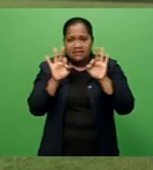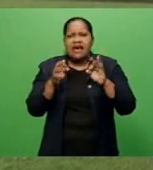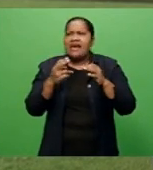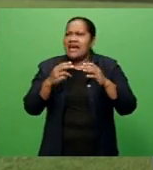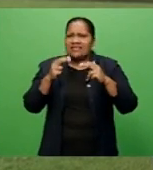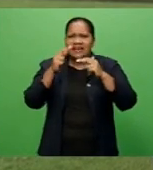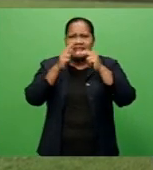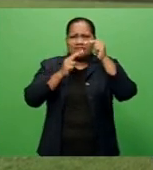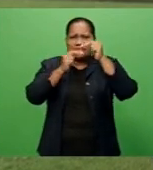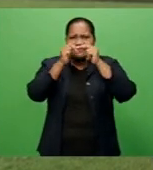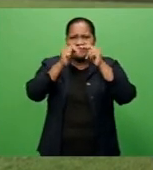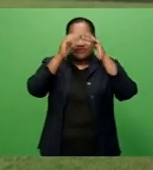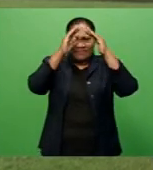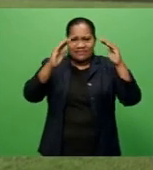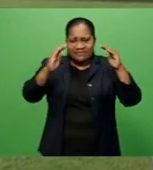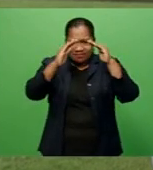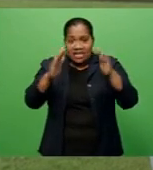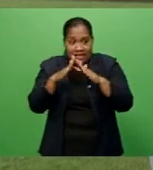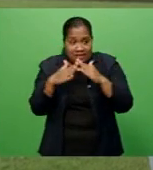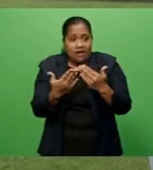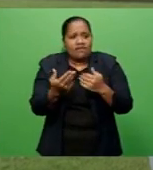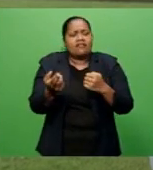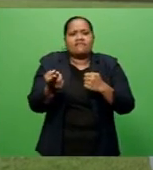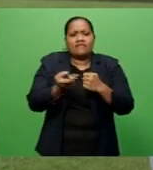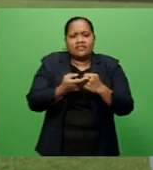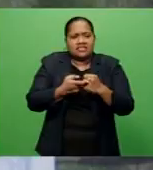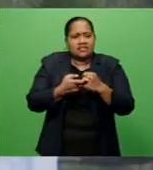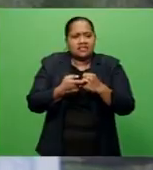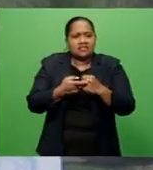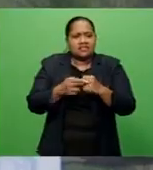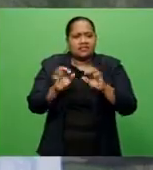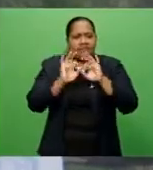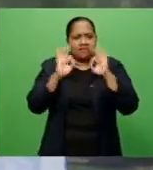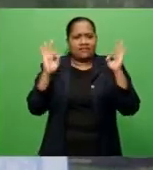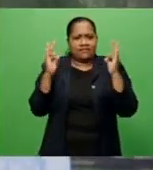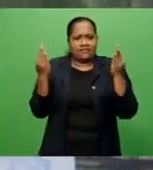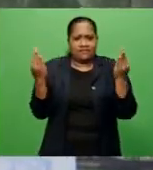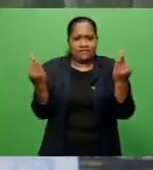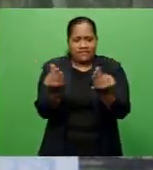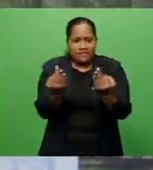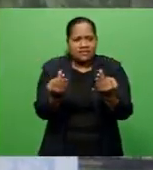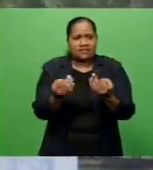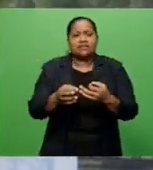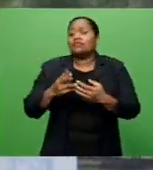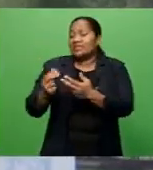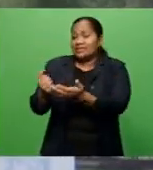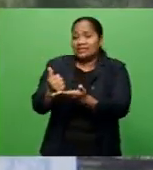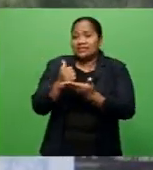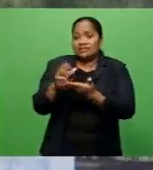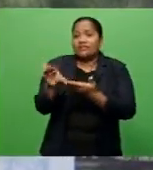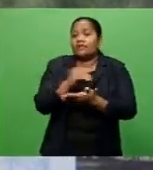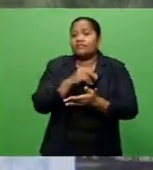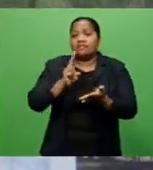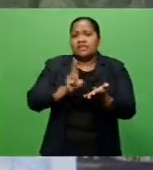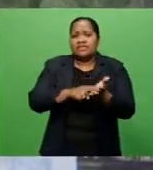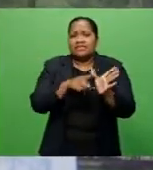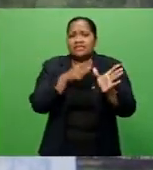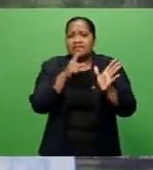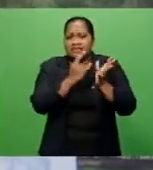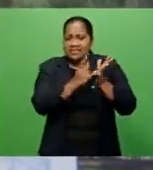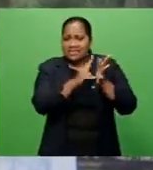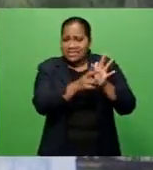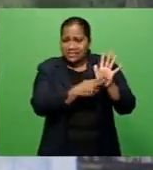are now fixing the perimeter fence with the assistance from staff from Nasino Town Council. So